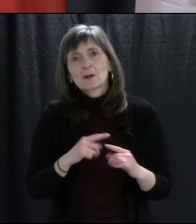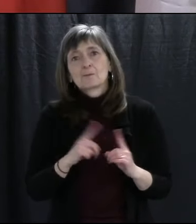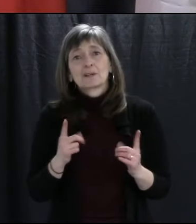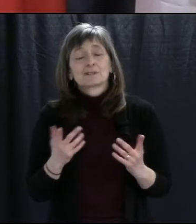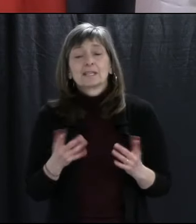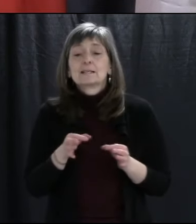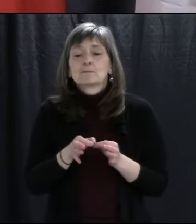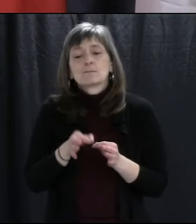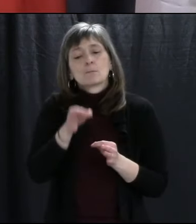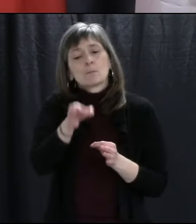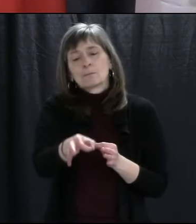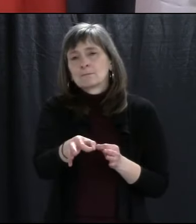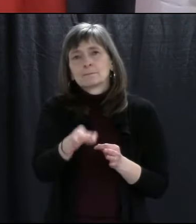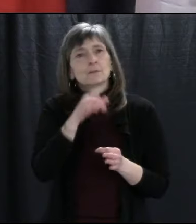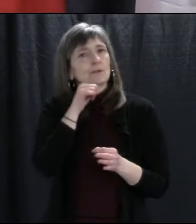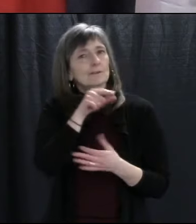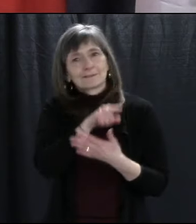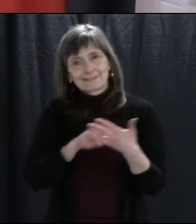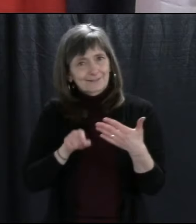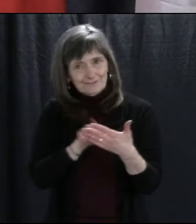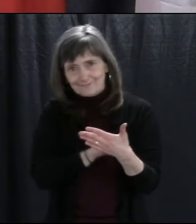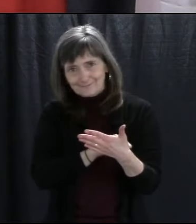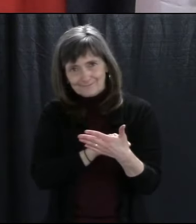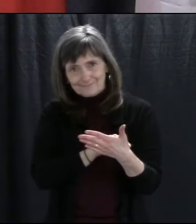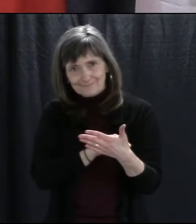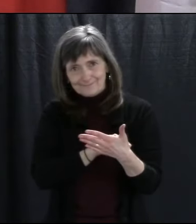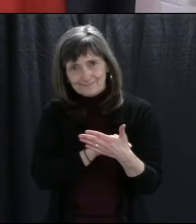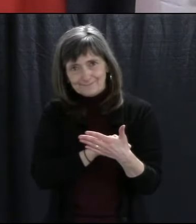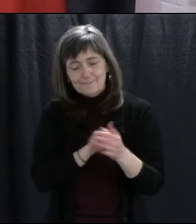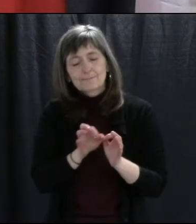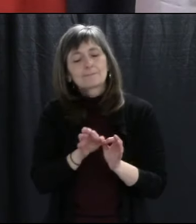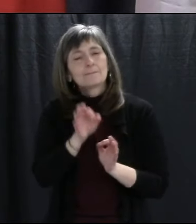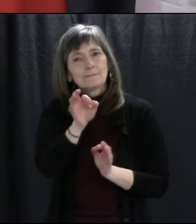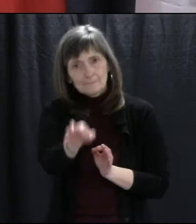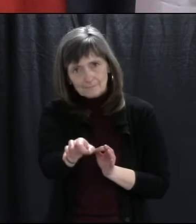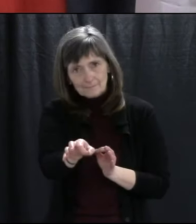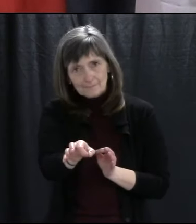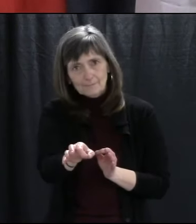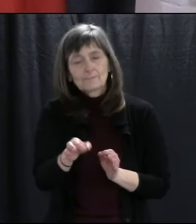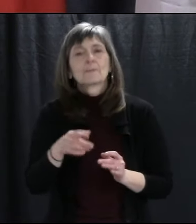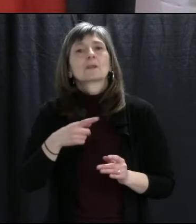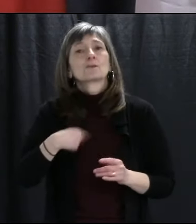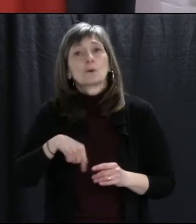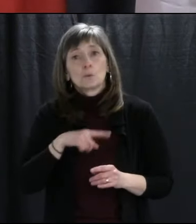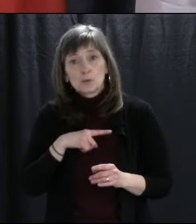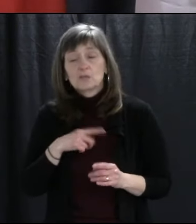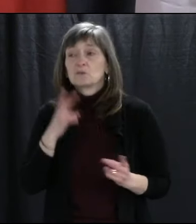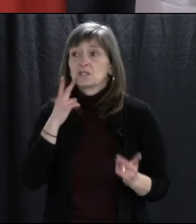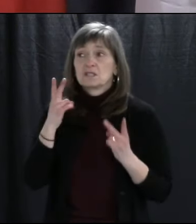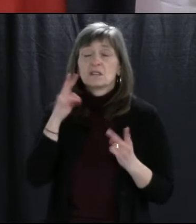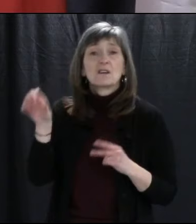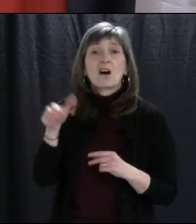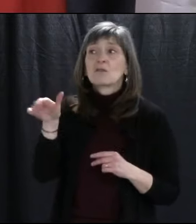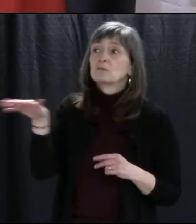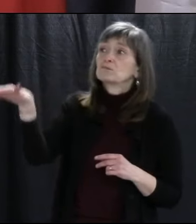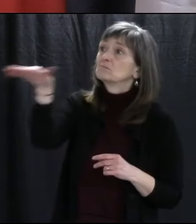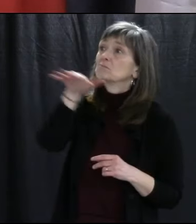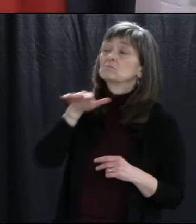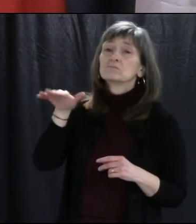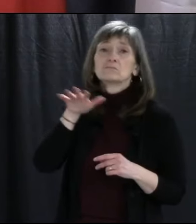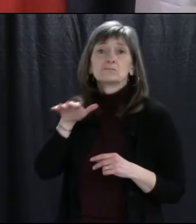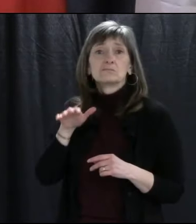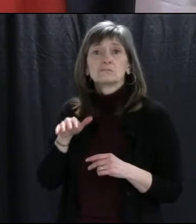a postponement, not a cancellation. This decision is very consistent with what we've seen with other